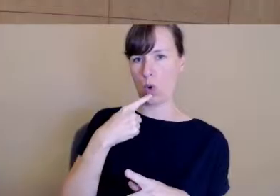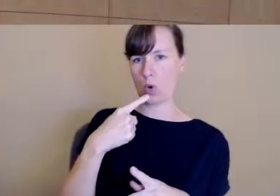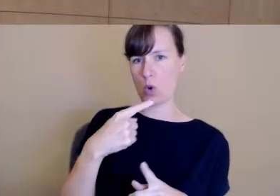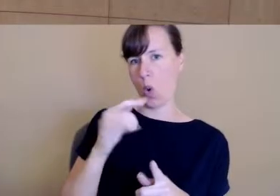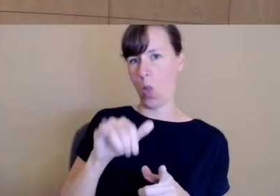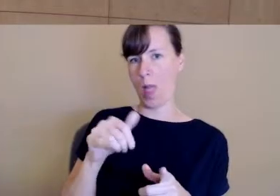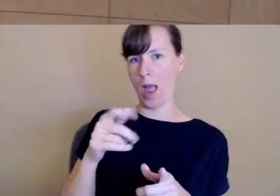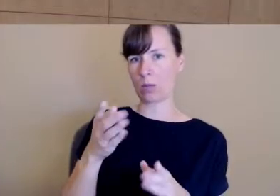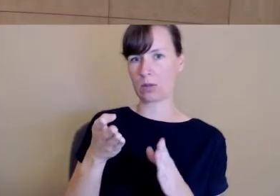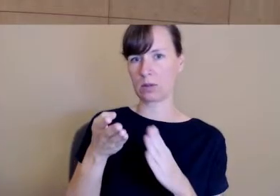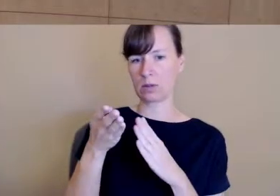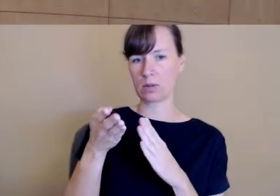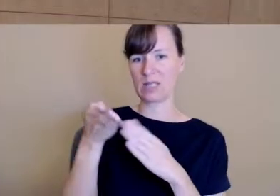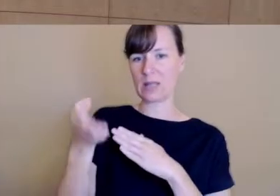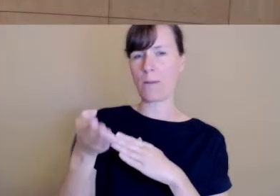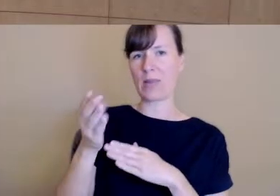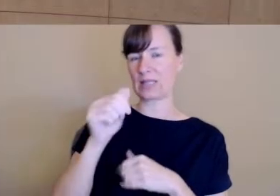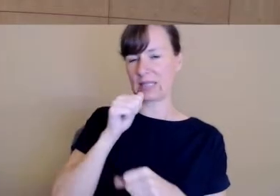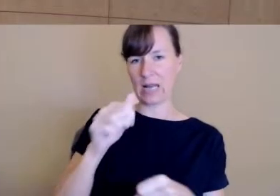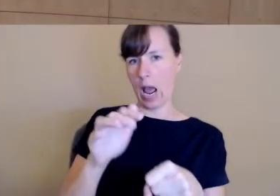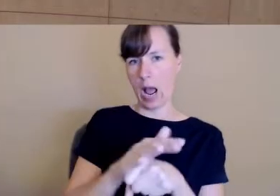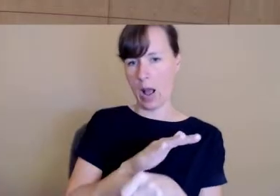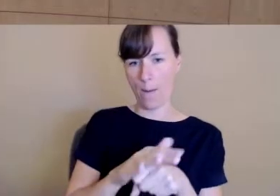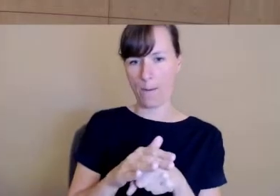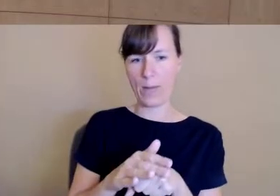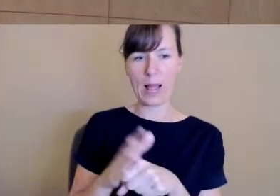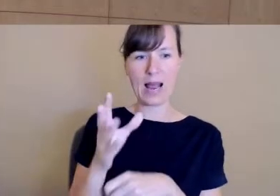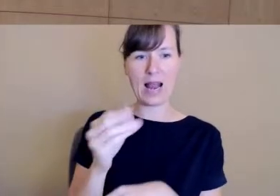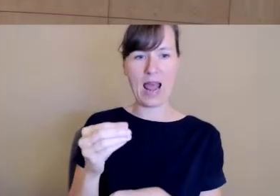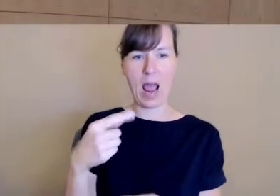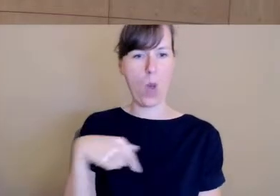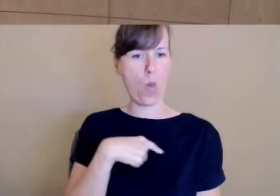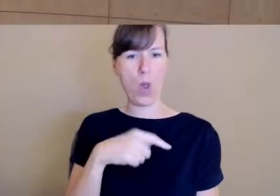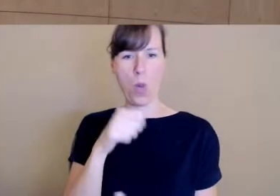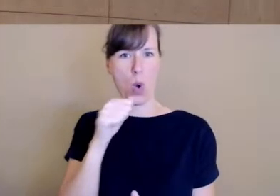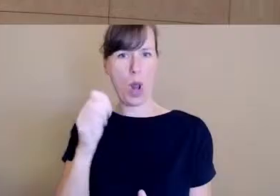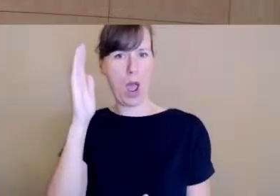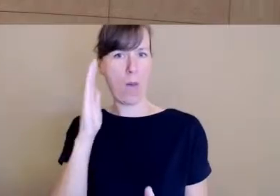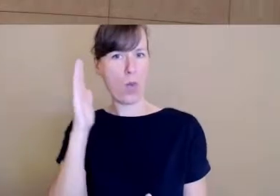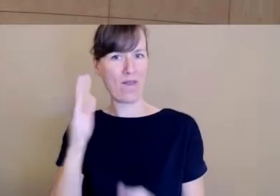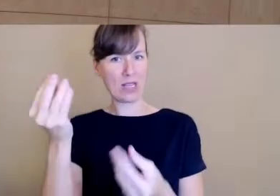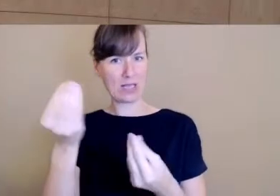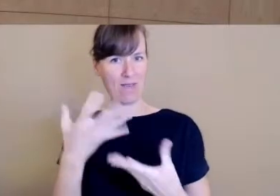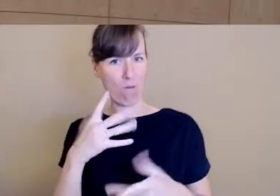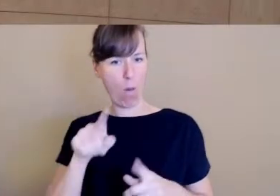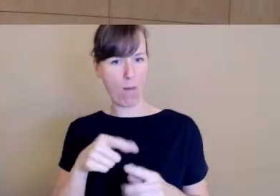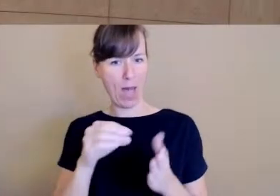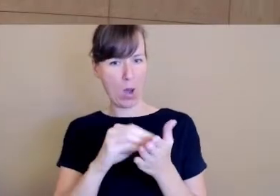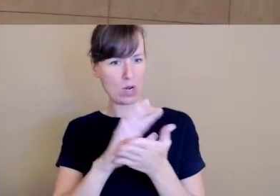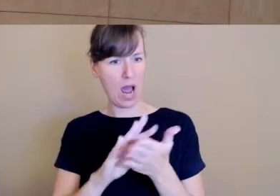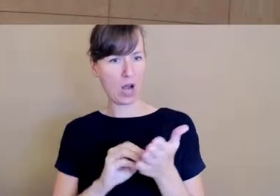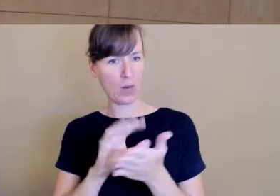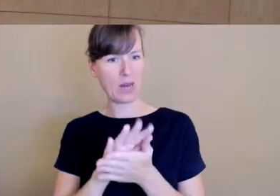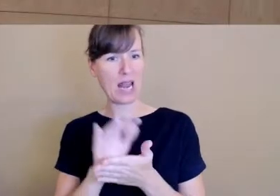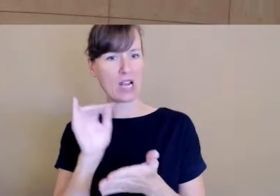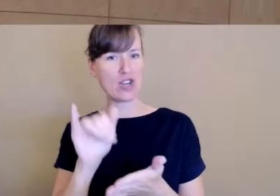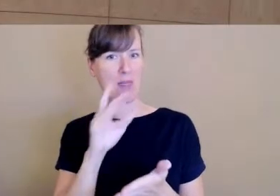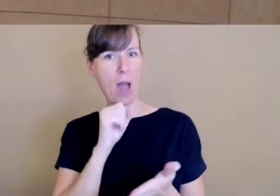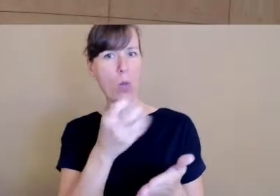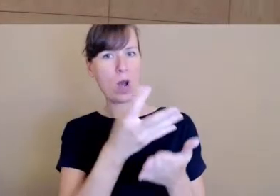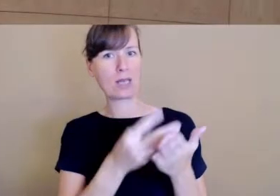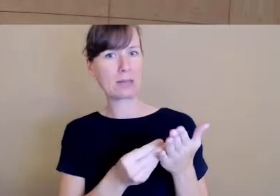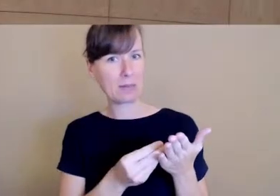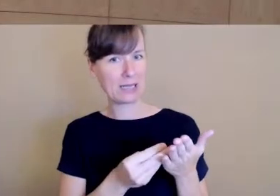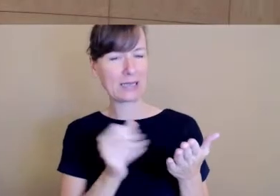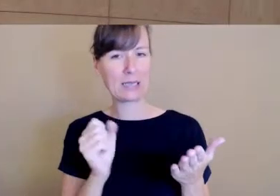we were not previously informed about the documentation, that the documentation was missing. And that is on us. We